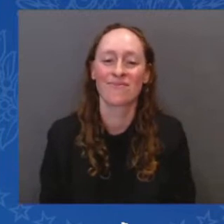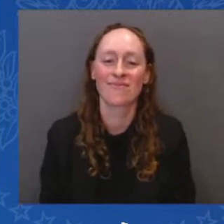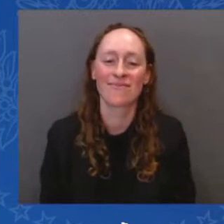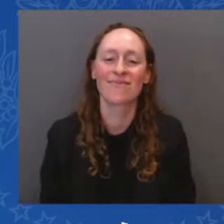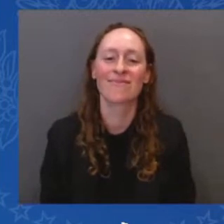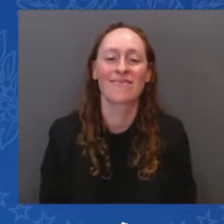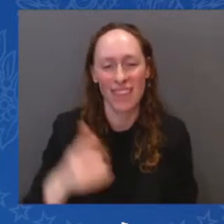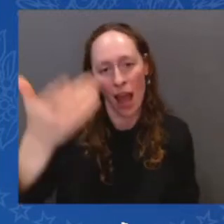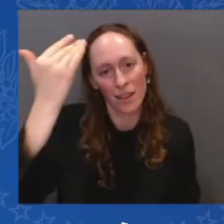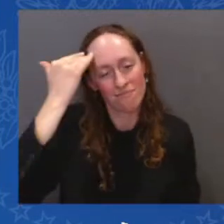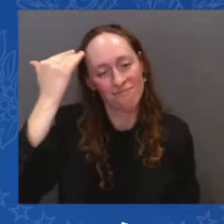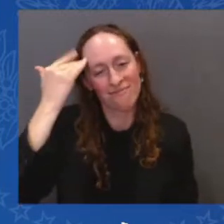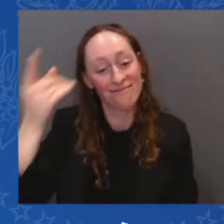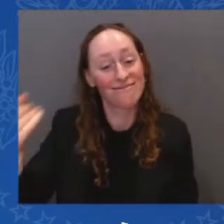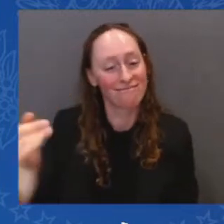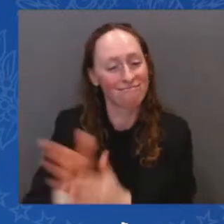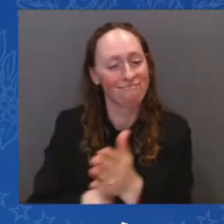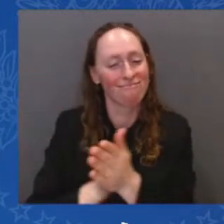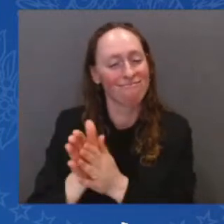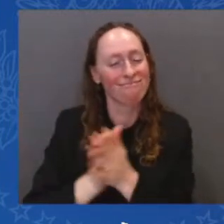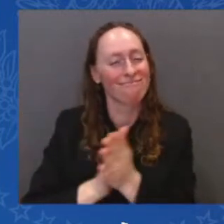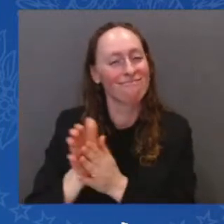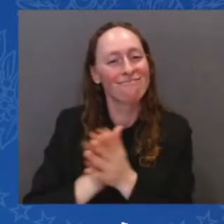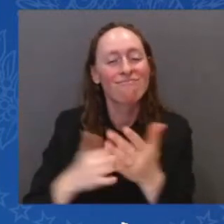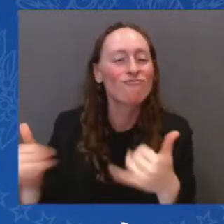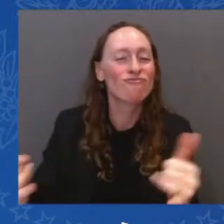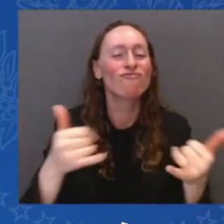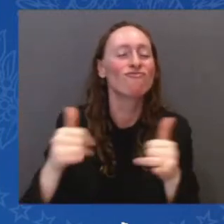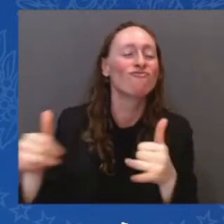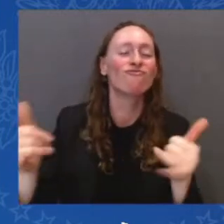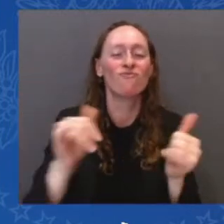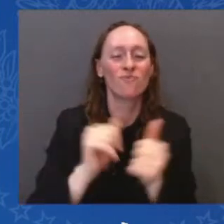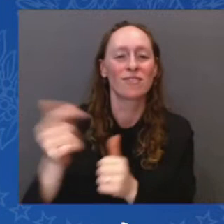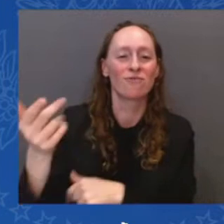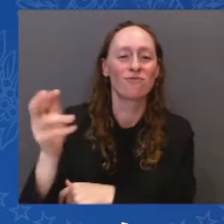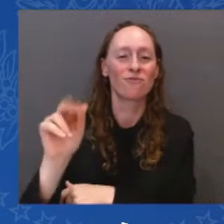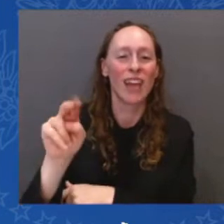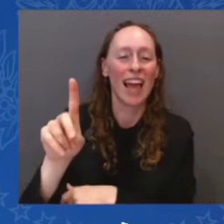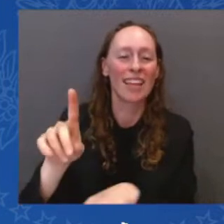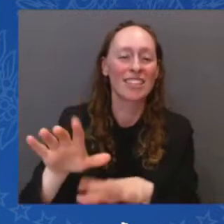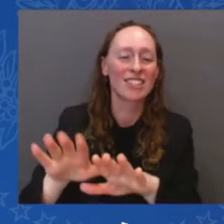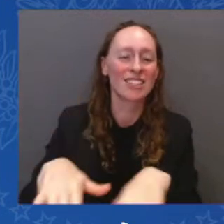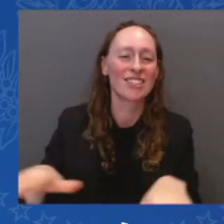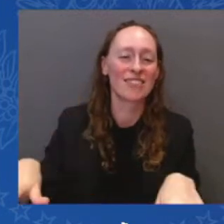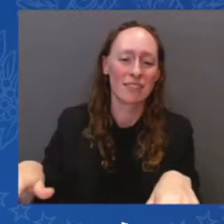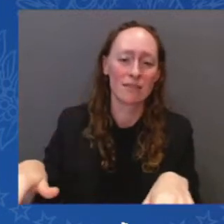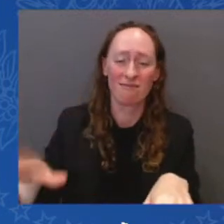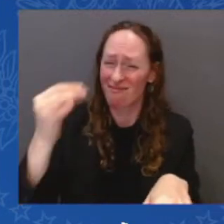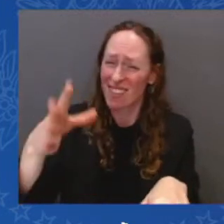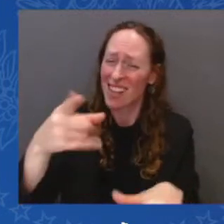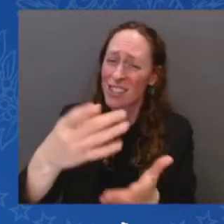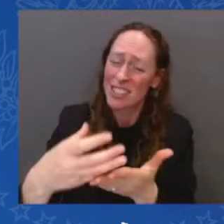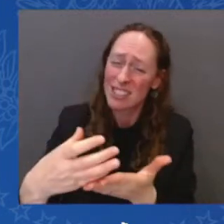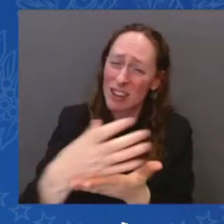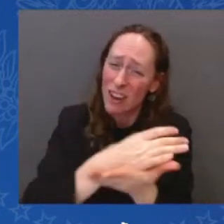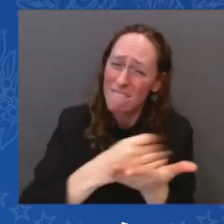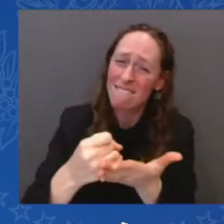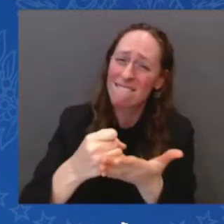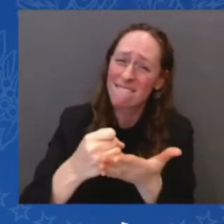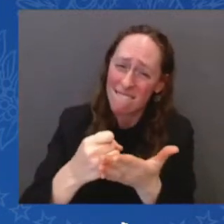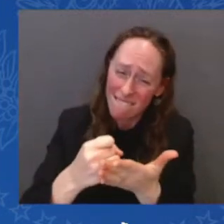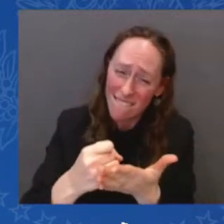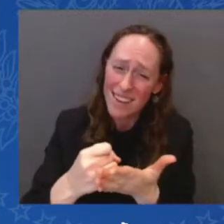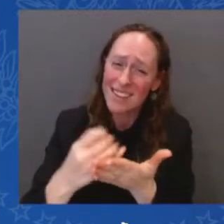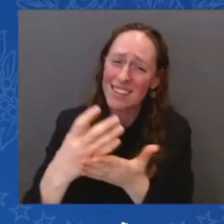common defense, you have more than earned some time for the pursuit of happiness. So at this bittersweet moment,